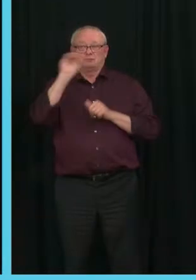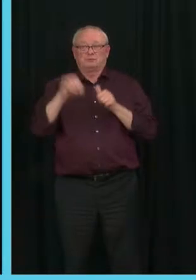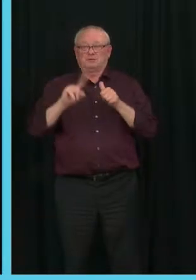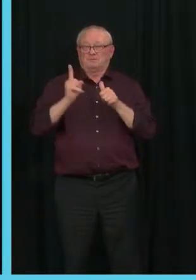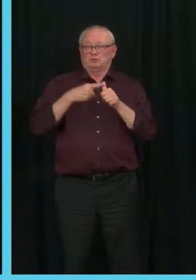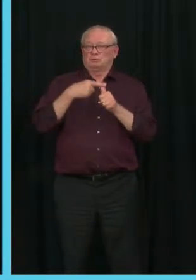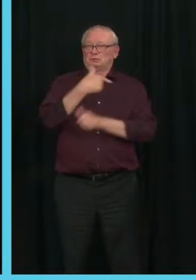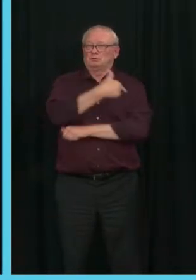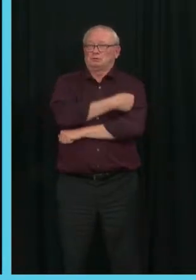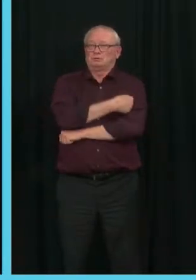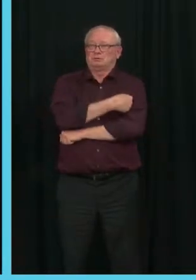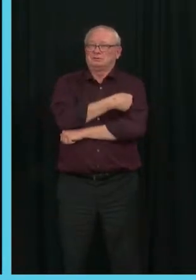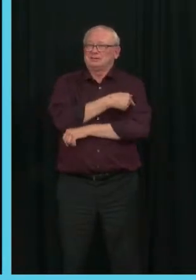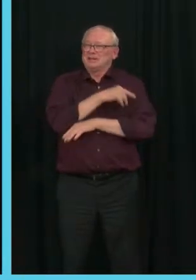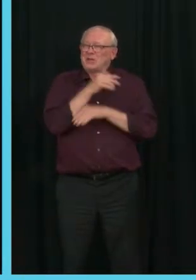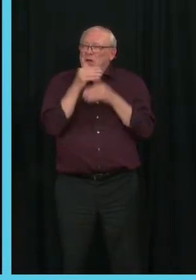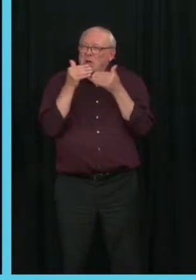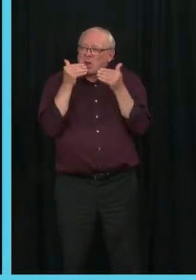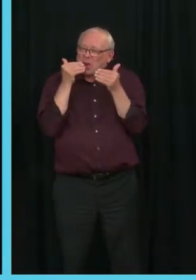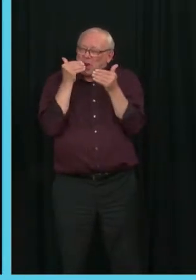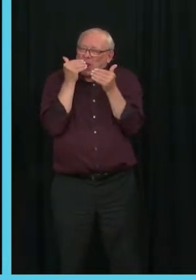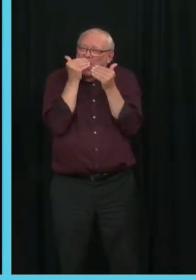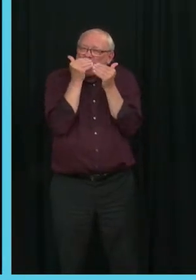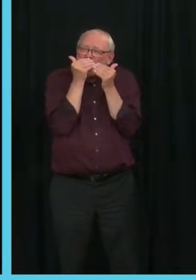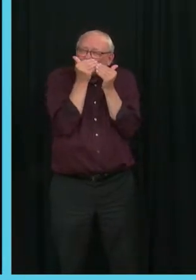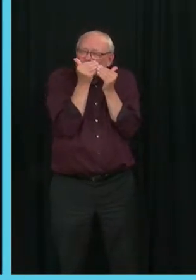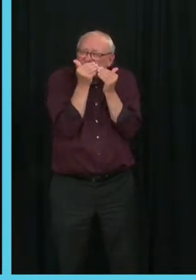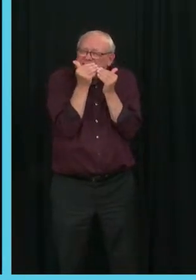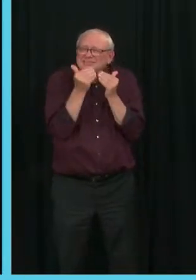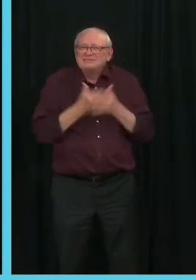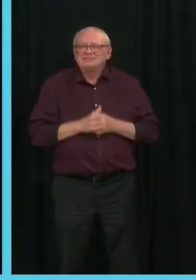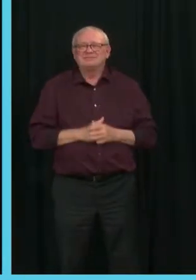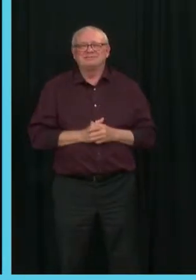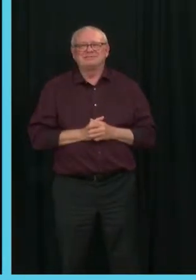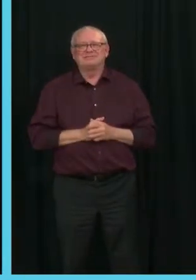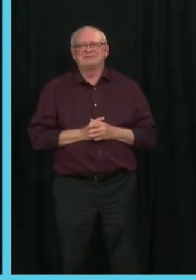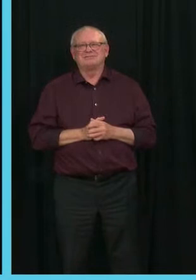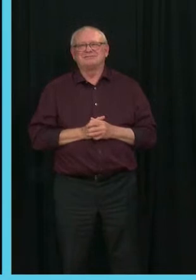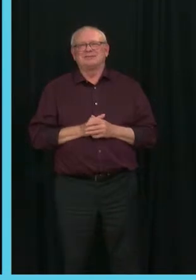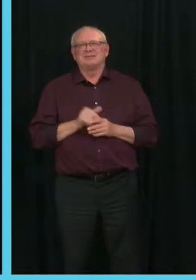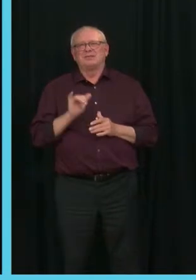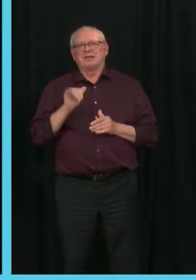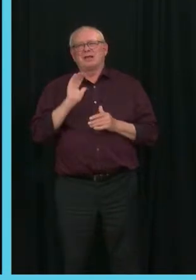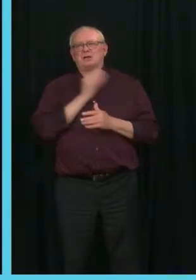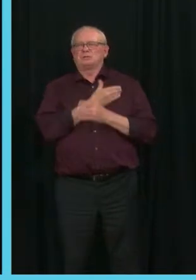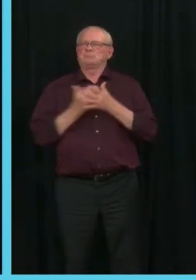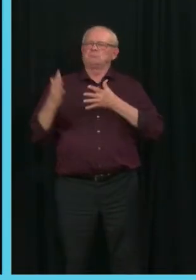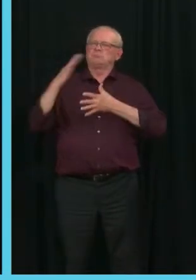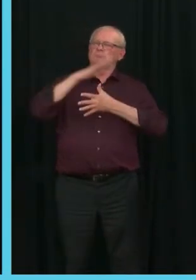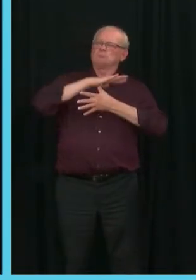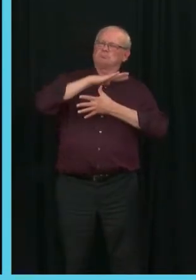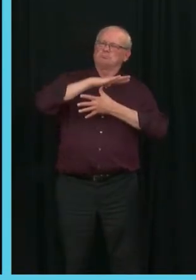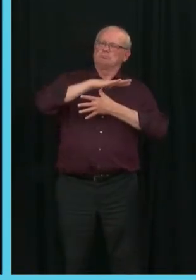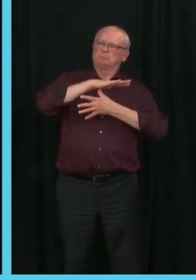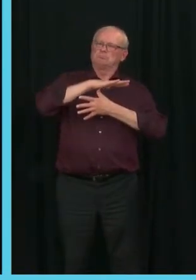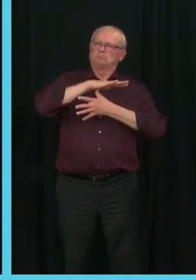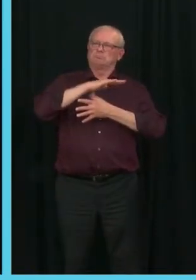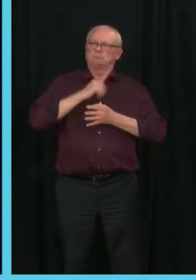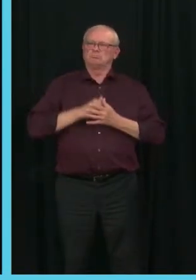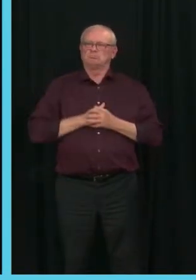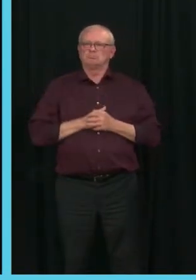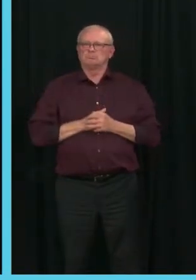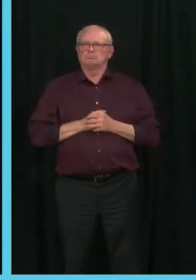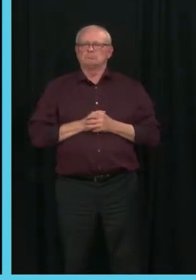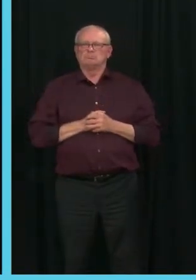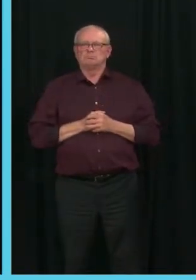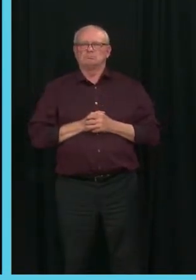extremely close. So that is the number one option. And so if, as had been